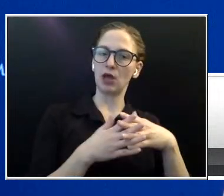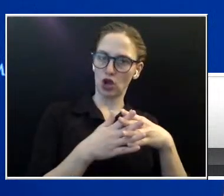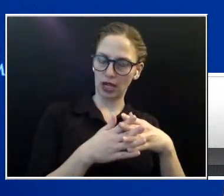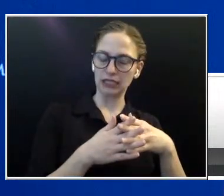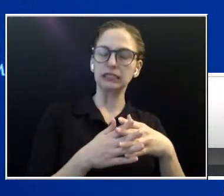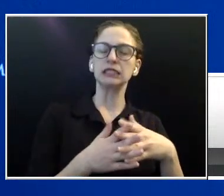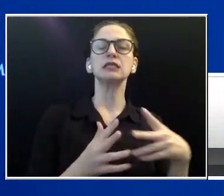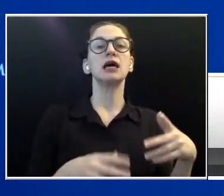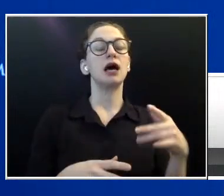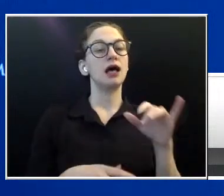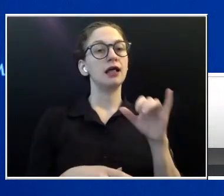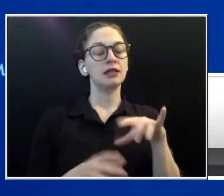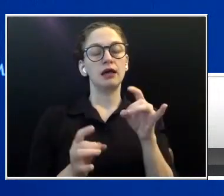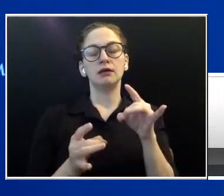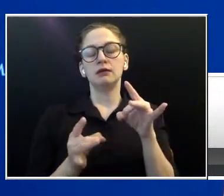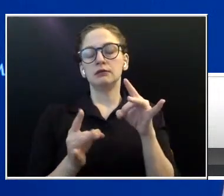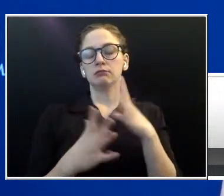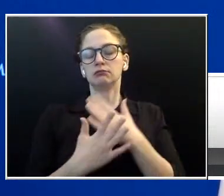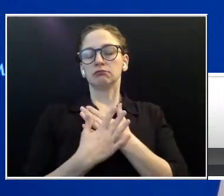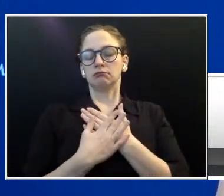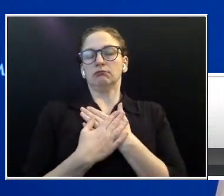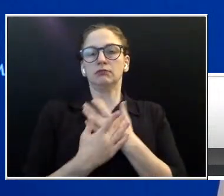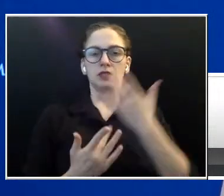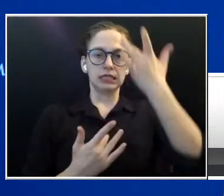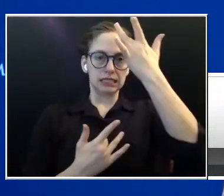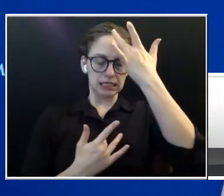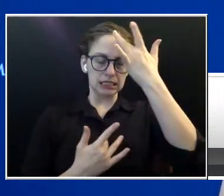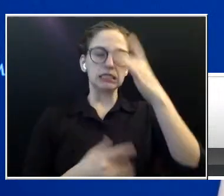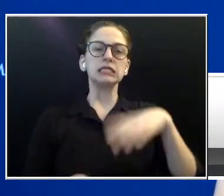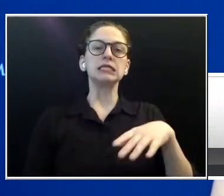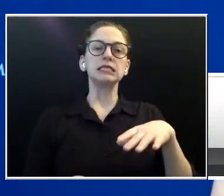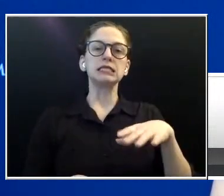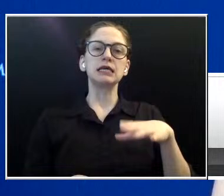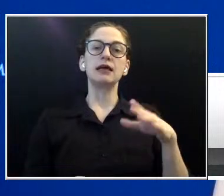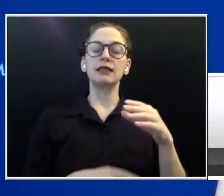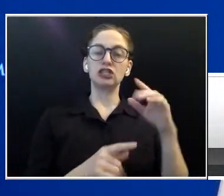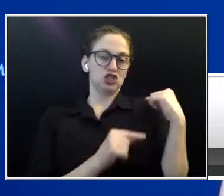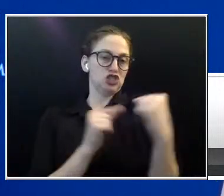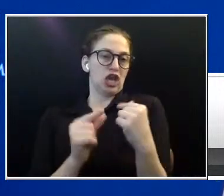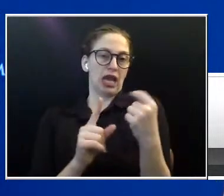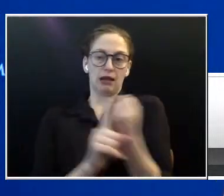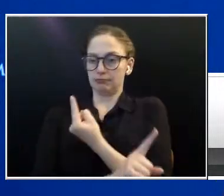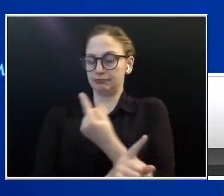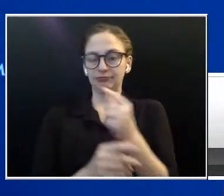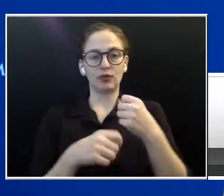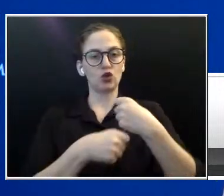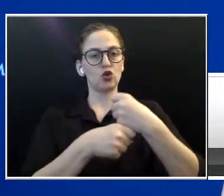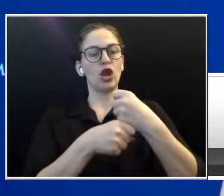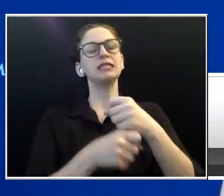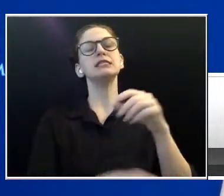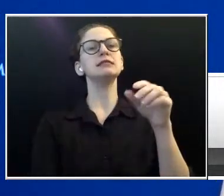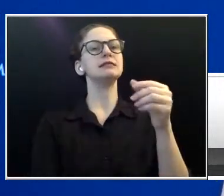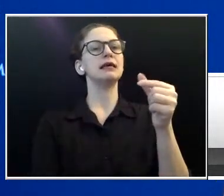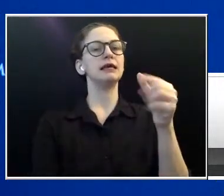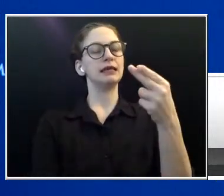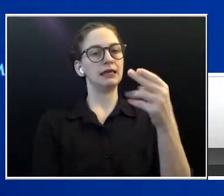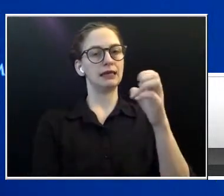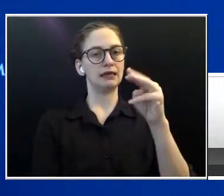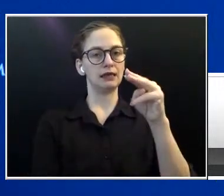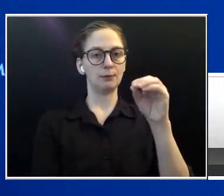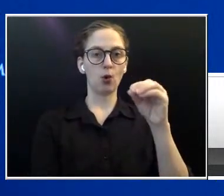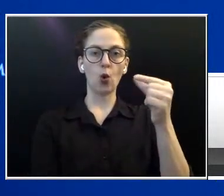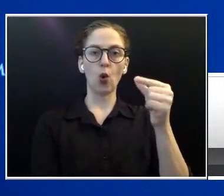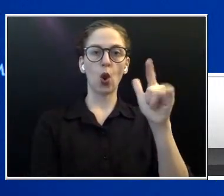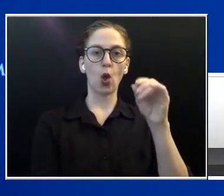gene abnormality creates a protein called hemoglobin that is misshapen and carried by red blood cells, normally taking